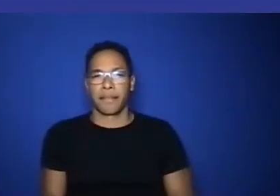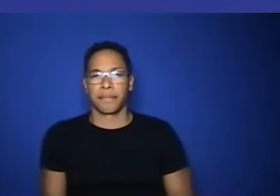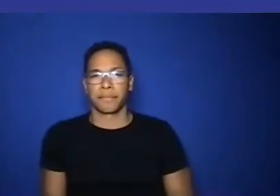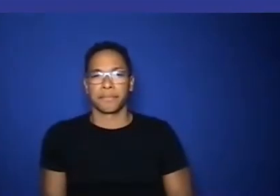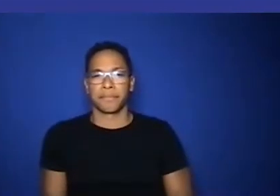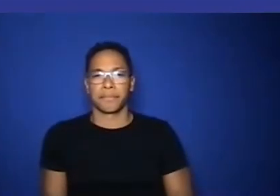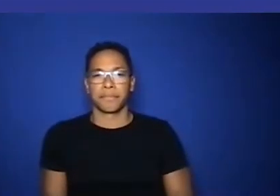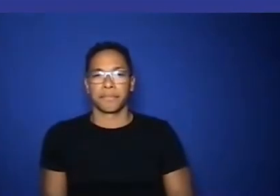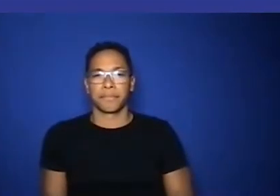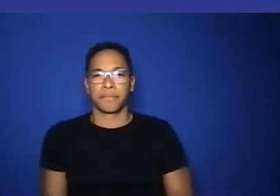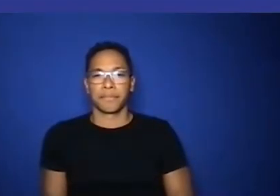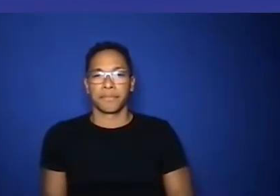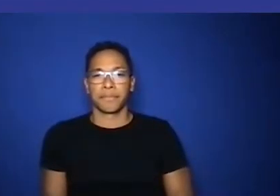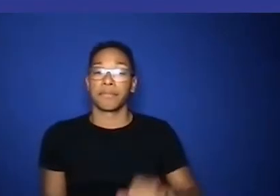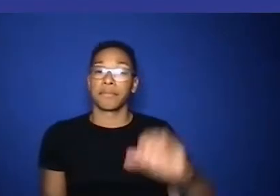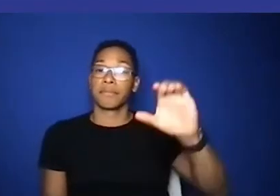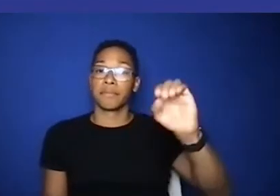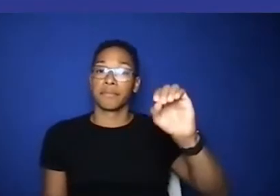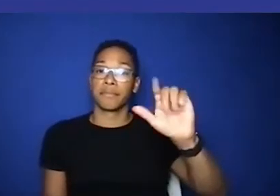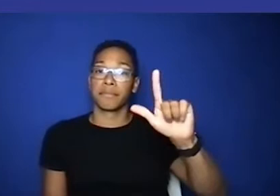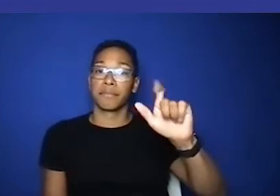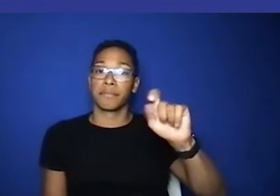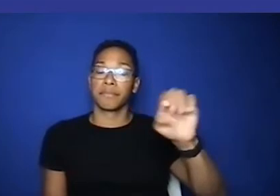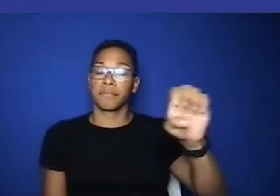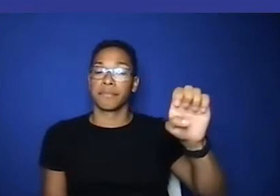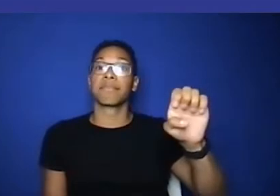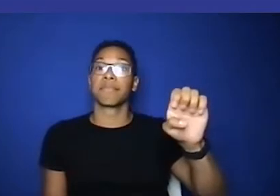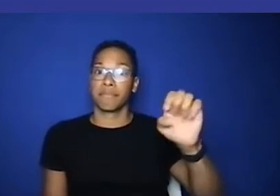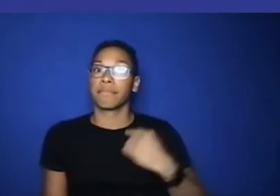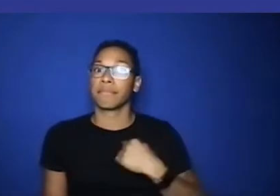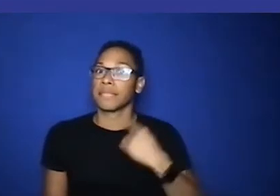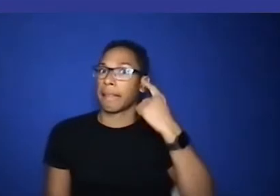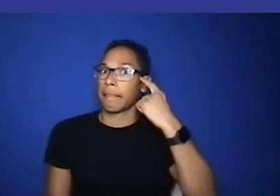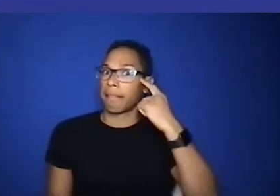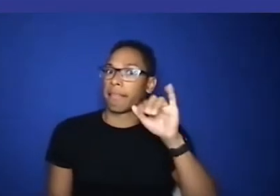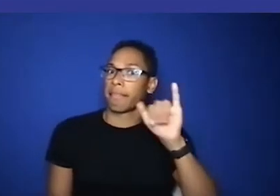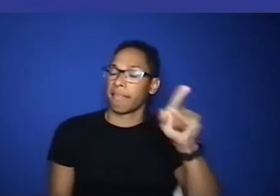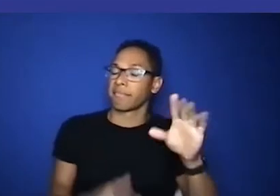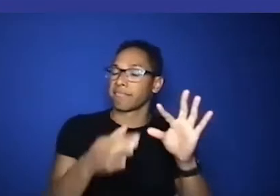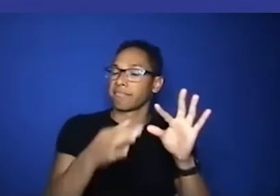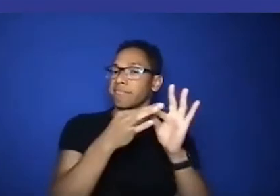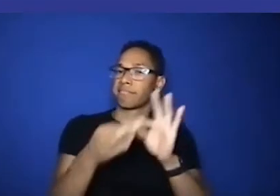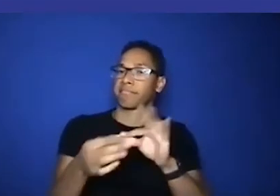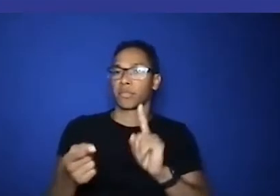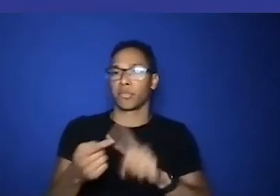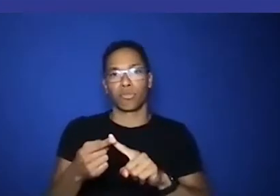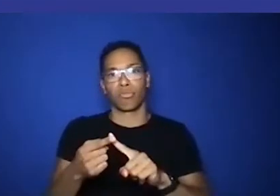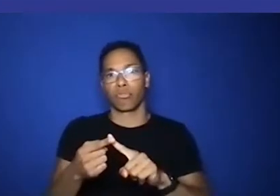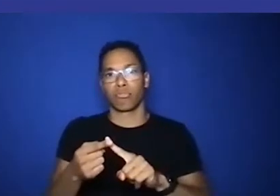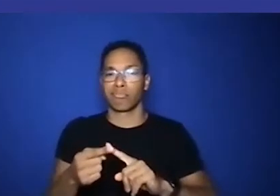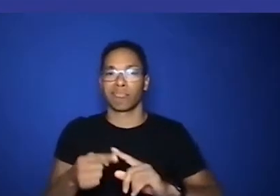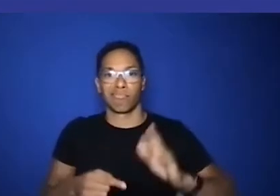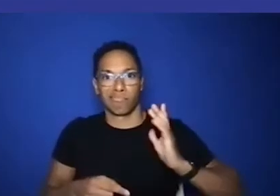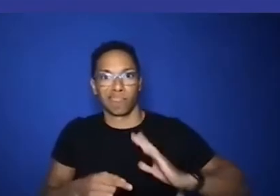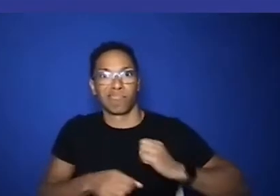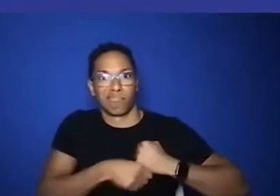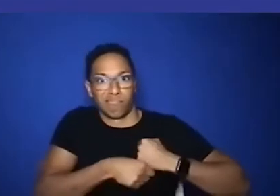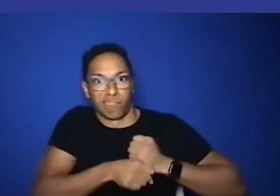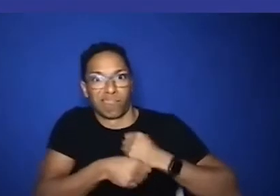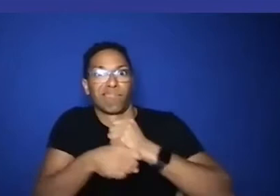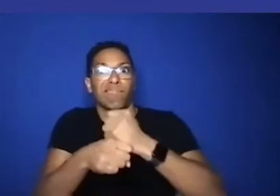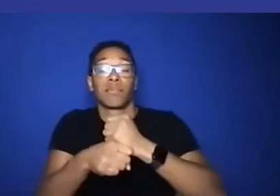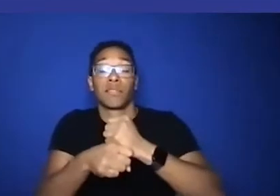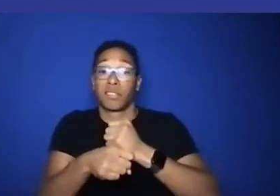I think it's about rematriation in a way, and in many ways, that we have to return things to where